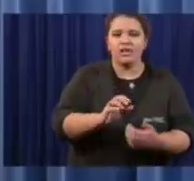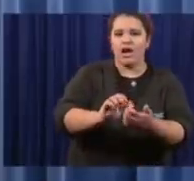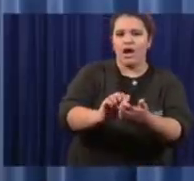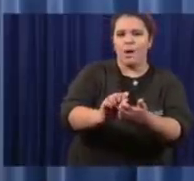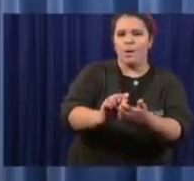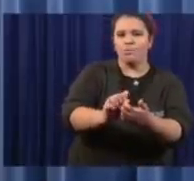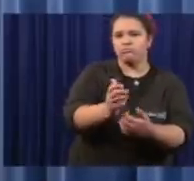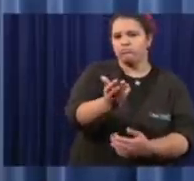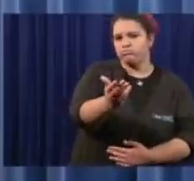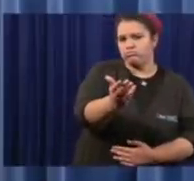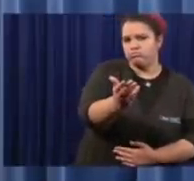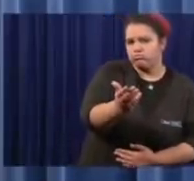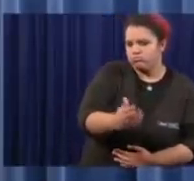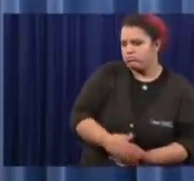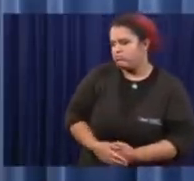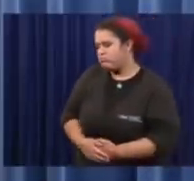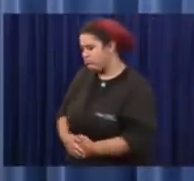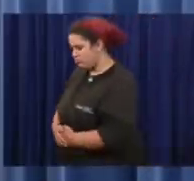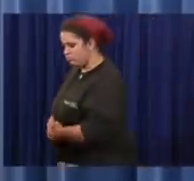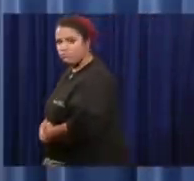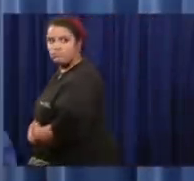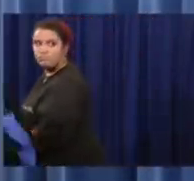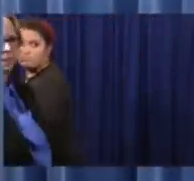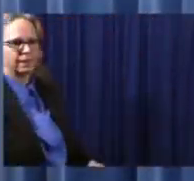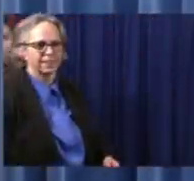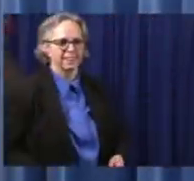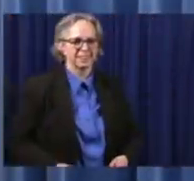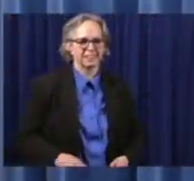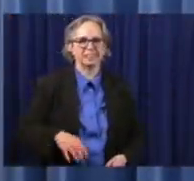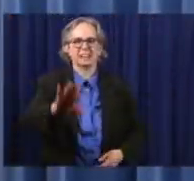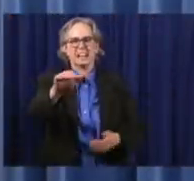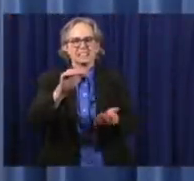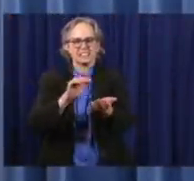Dr. Acton take most of that. I was on a call this morning.